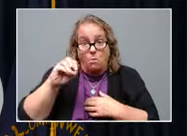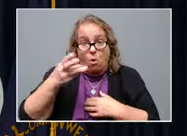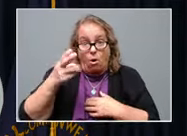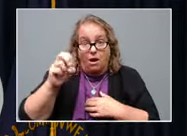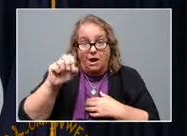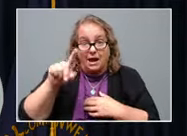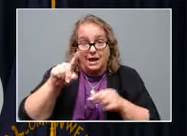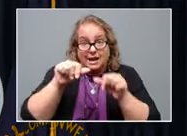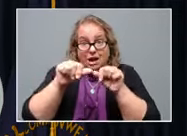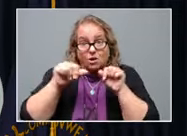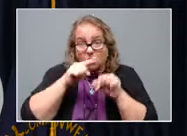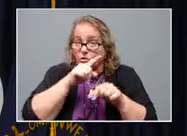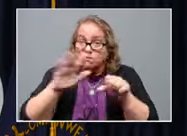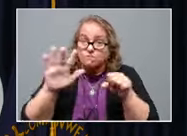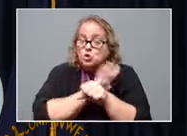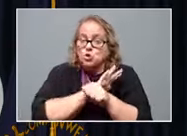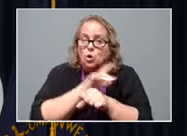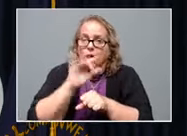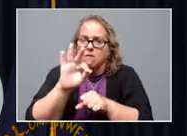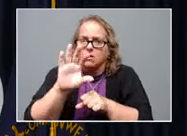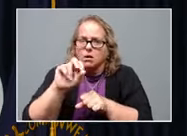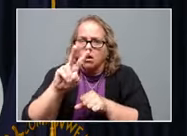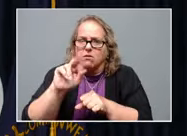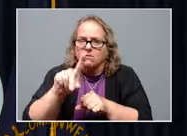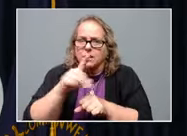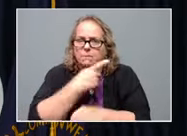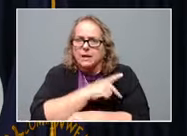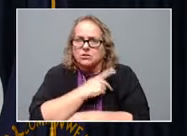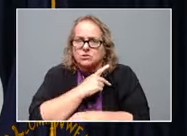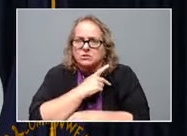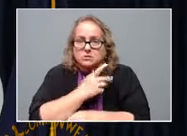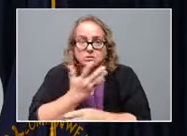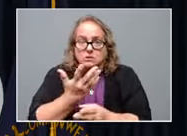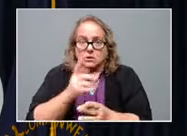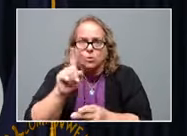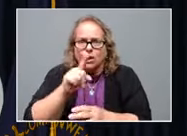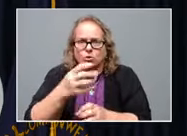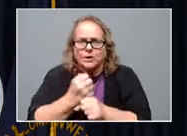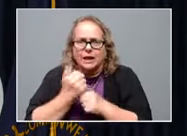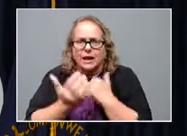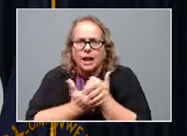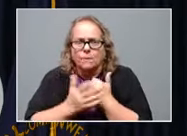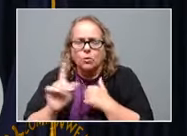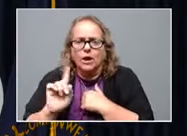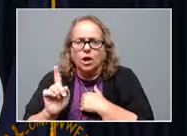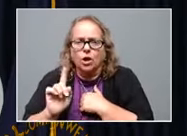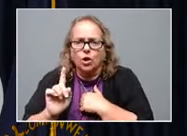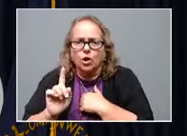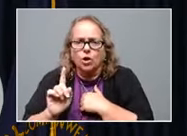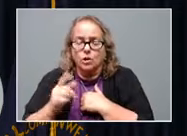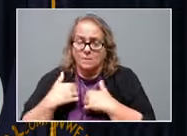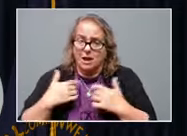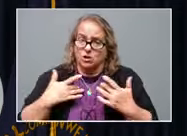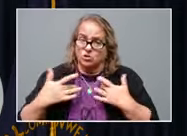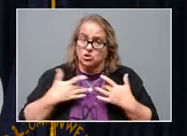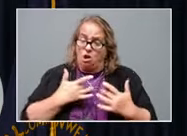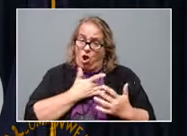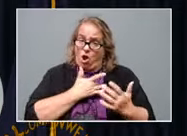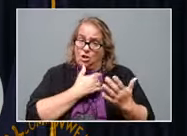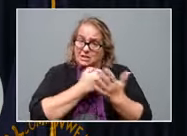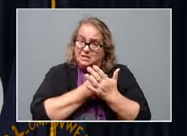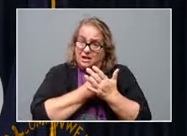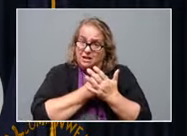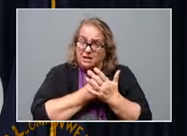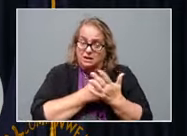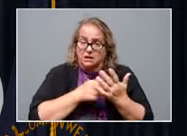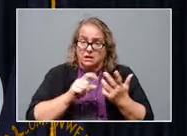in otherwise. My real concern is not just the heart attacks or the strokes that we think about. Think about timing with the